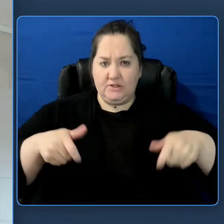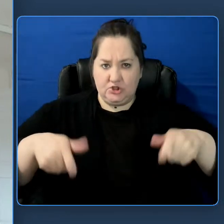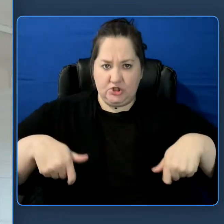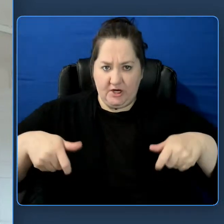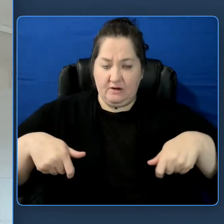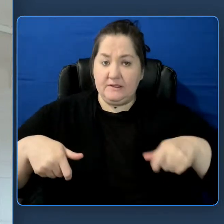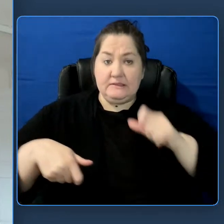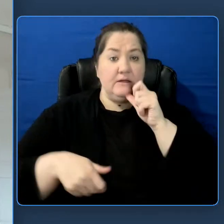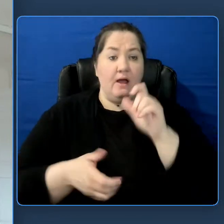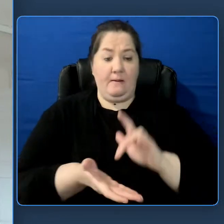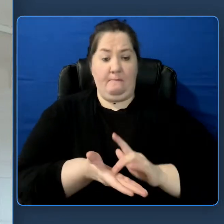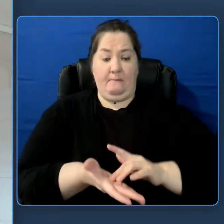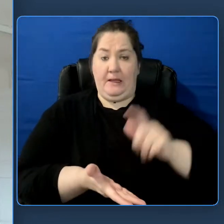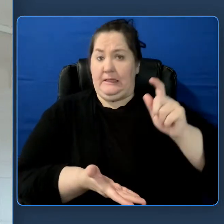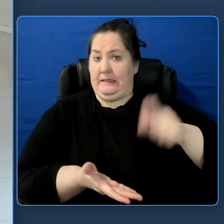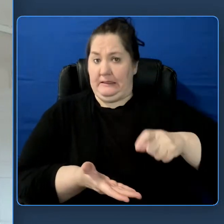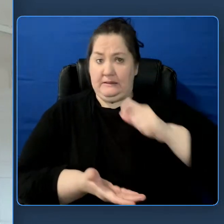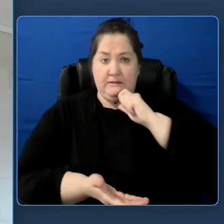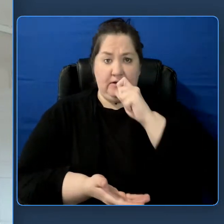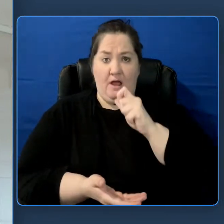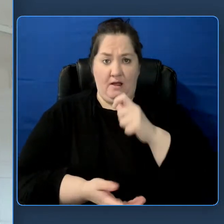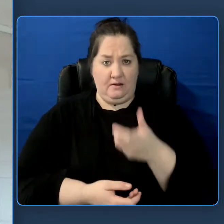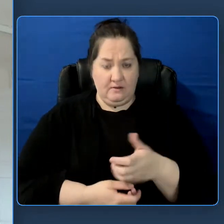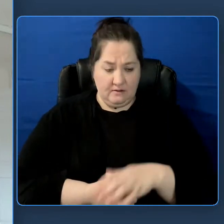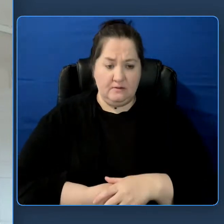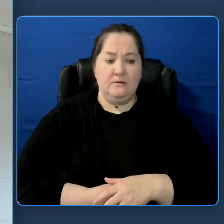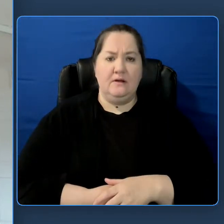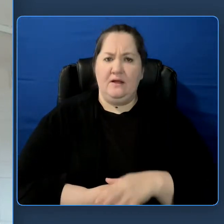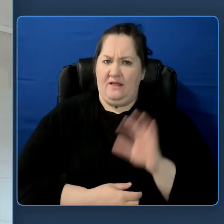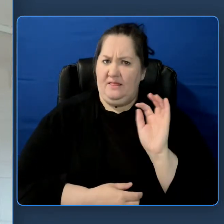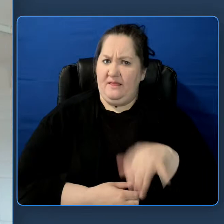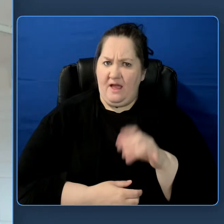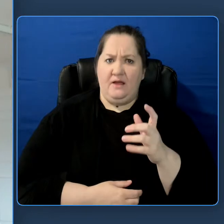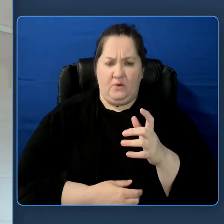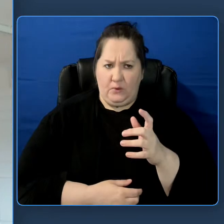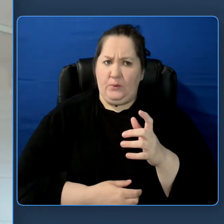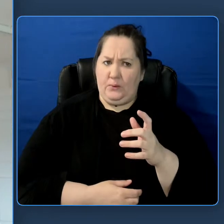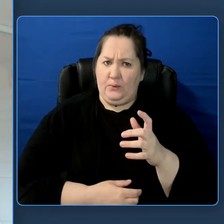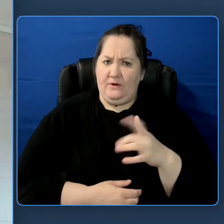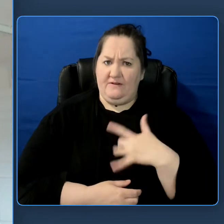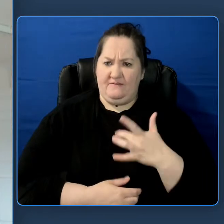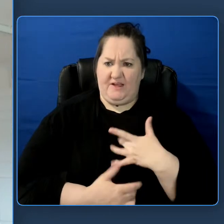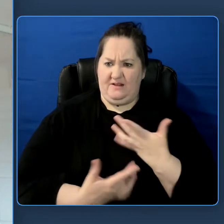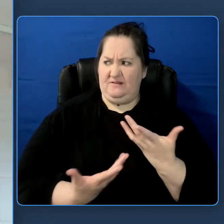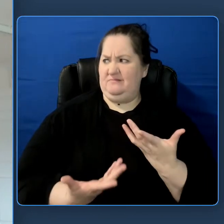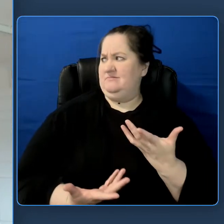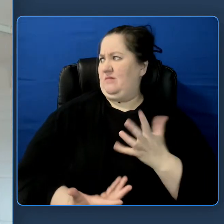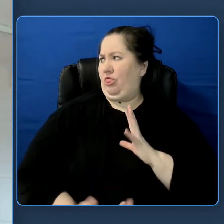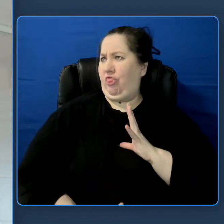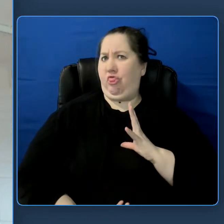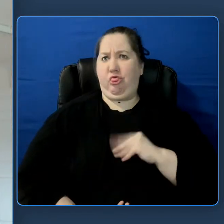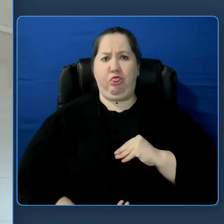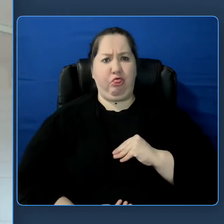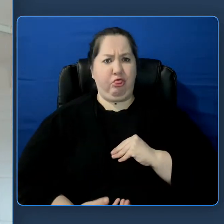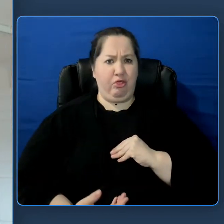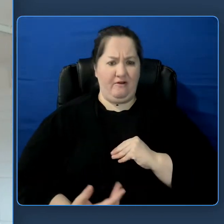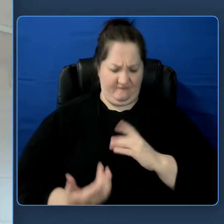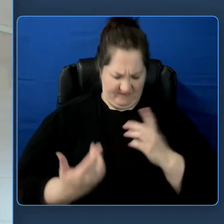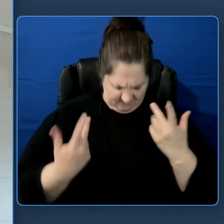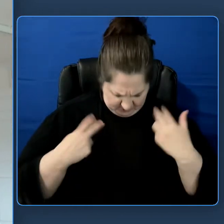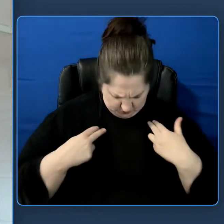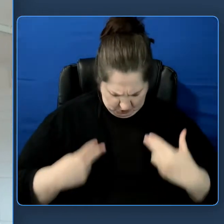a medical necessity. You can imagine that this is a pretty dehumanizing